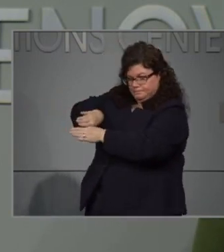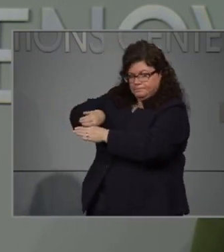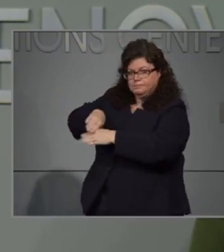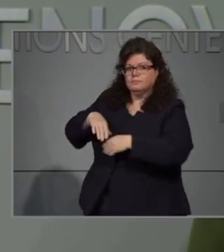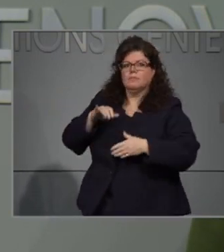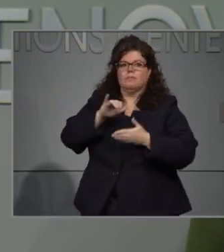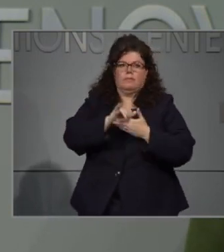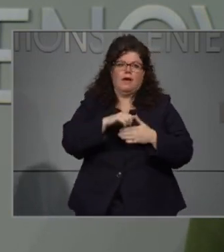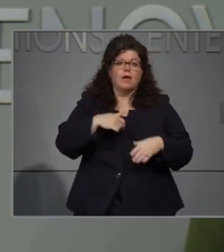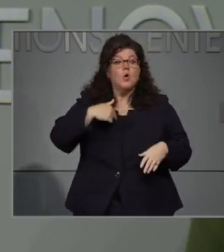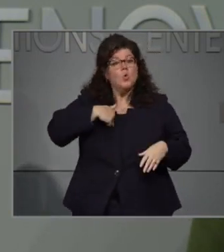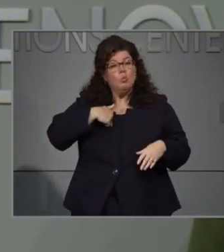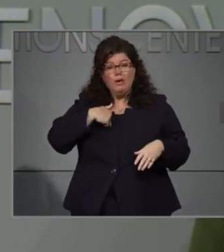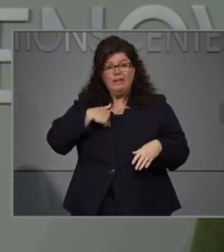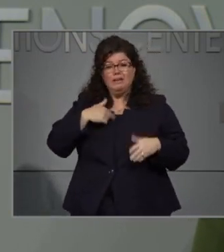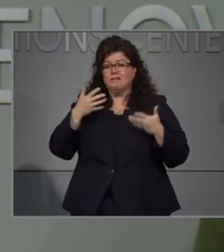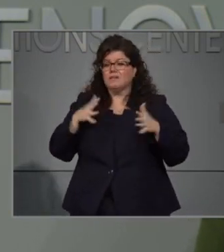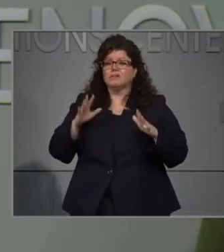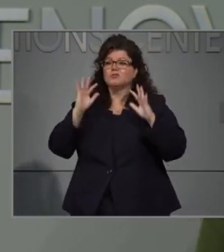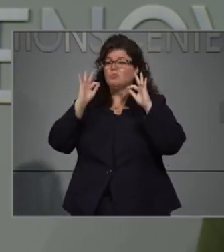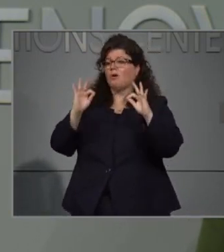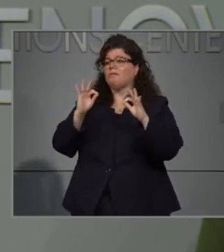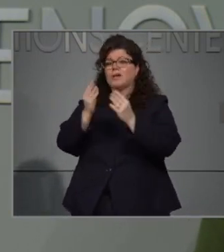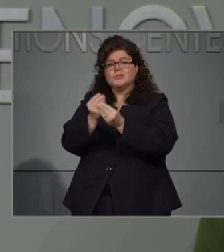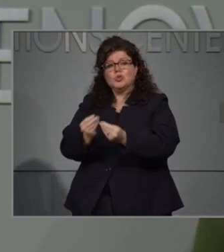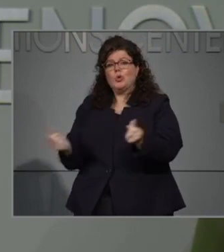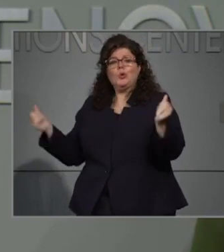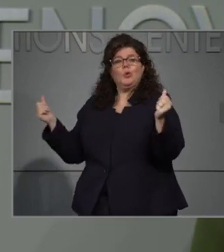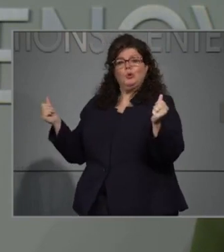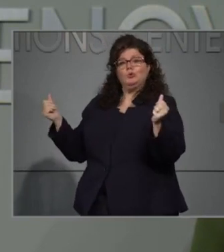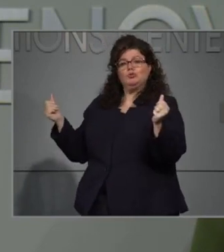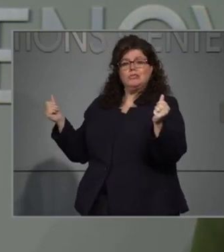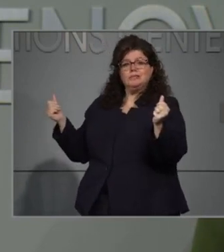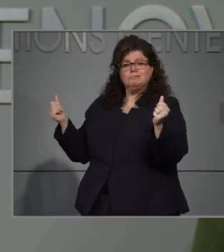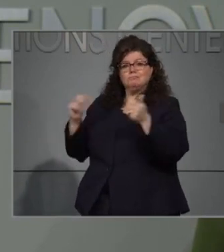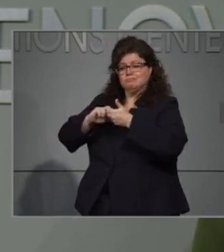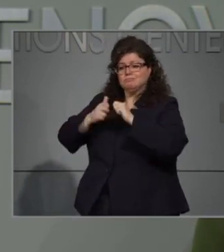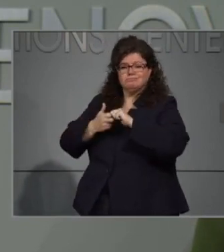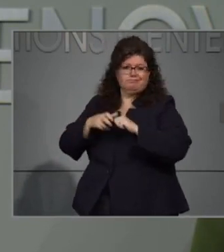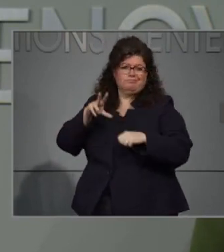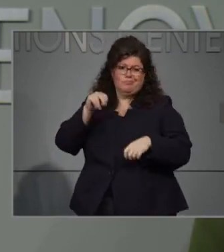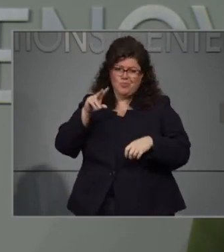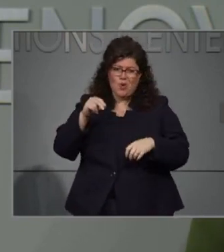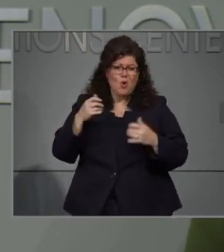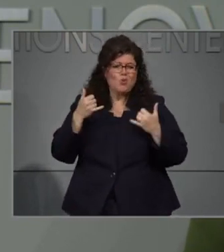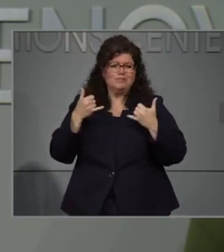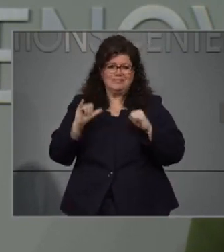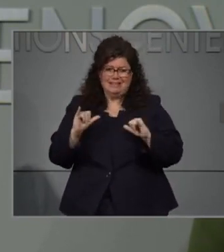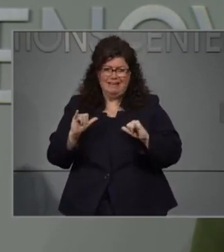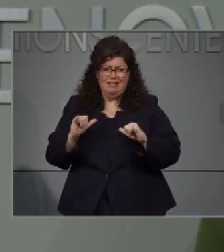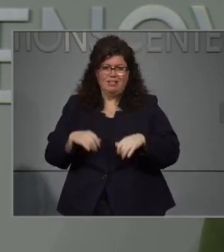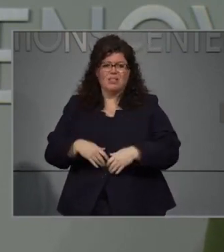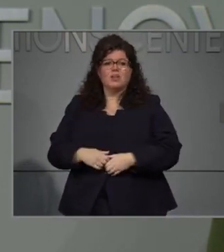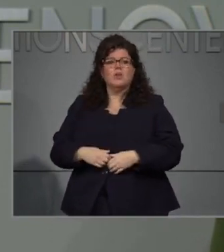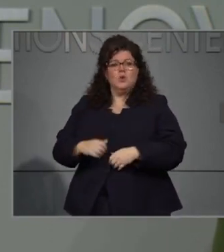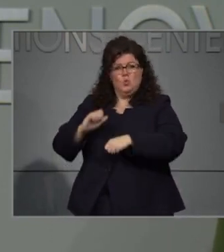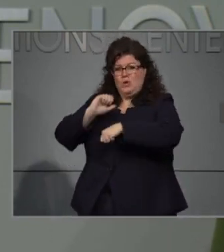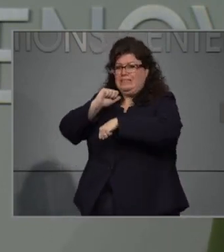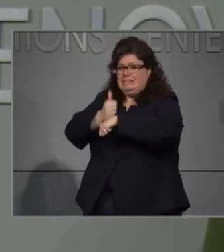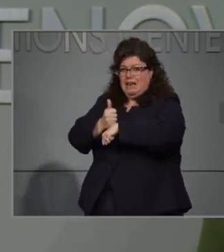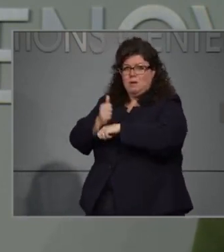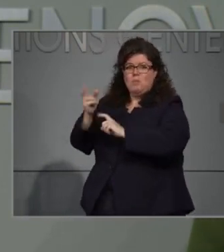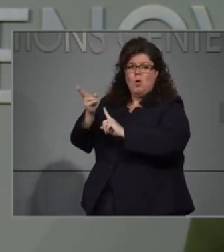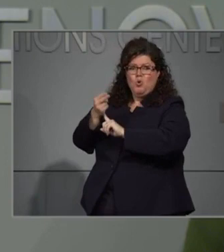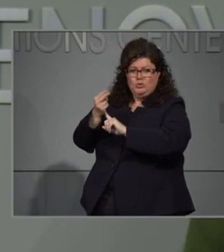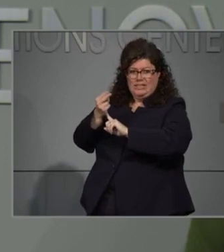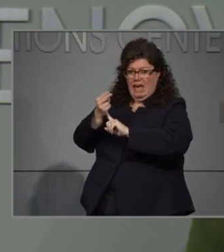have all the solutions on that front, but is definitely top of mind to think about how do we do to support folks in doing